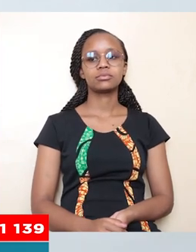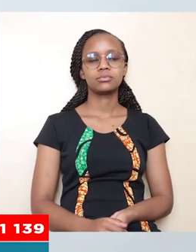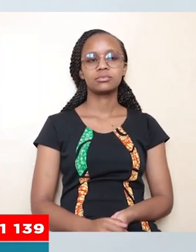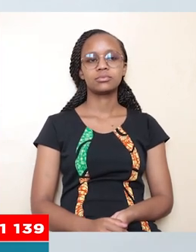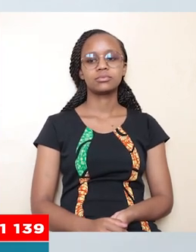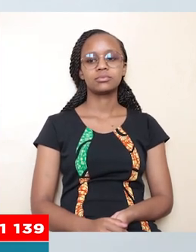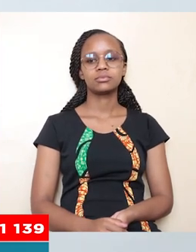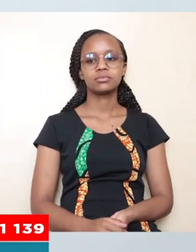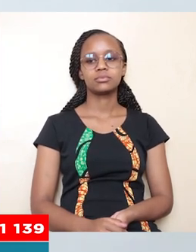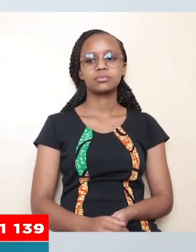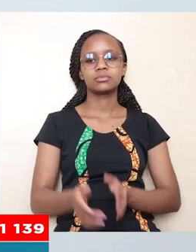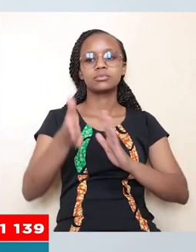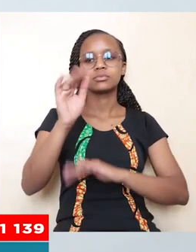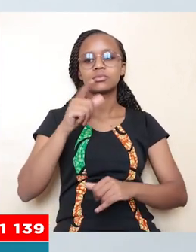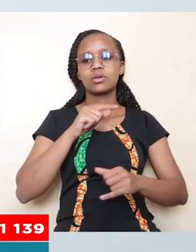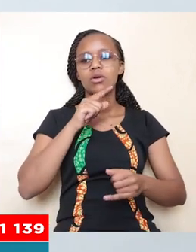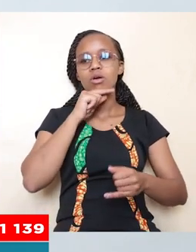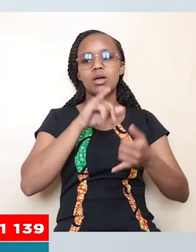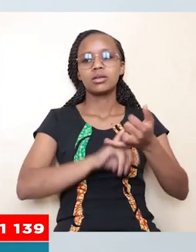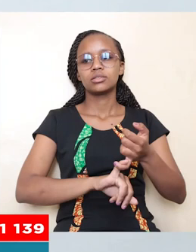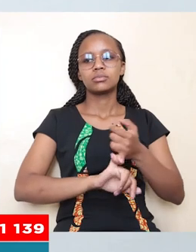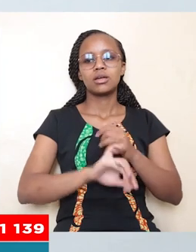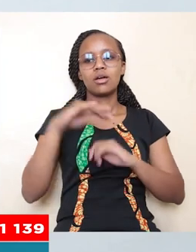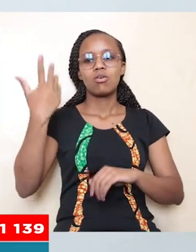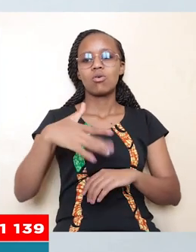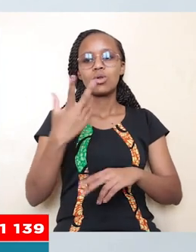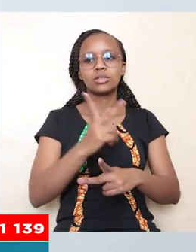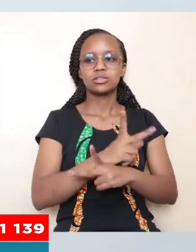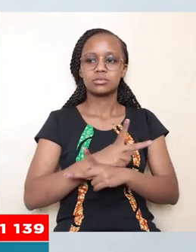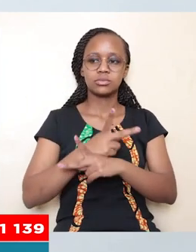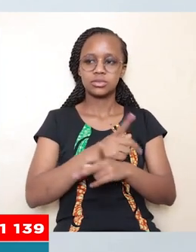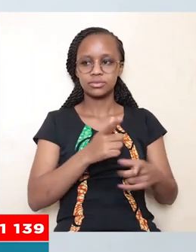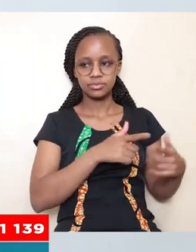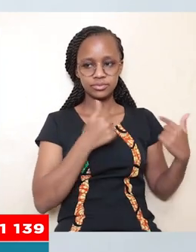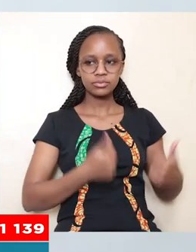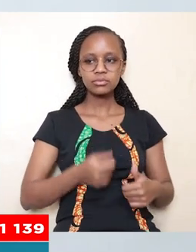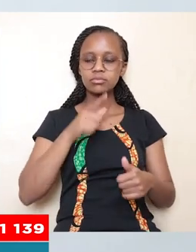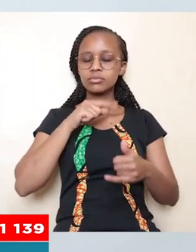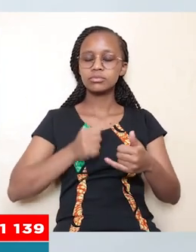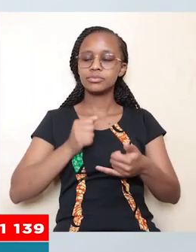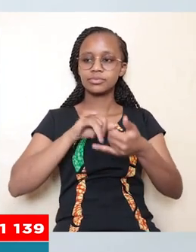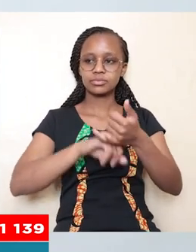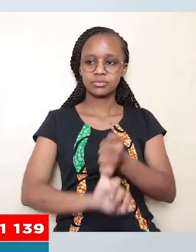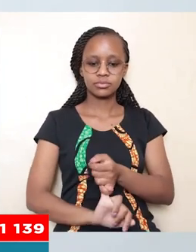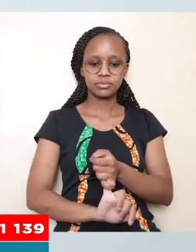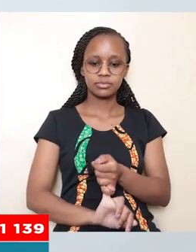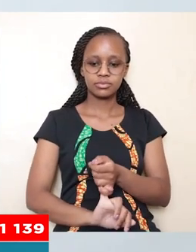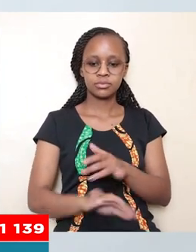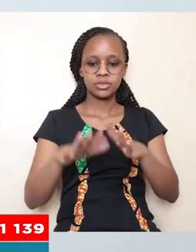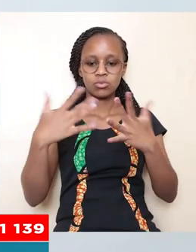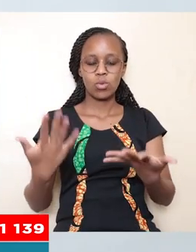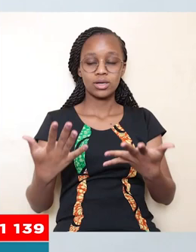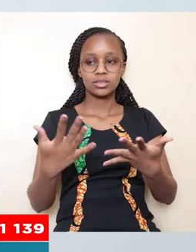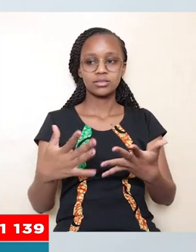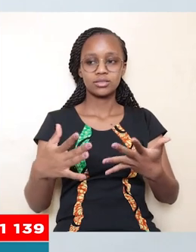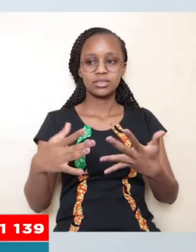A godly husband will always protect the heart of the wife. That is what